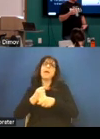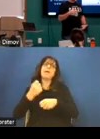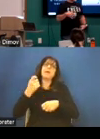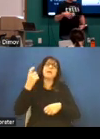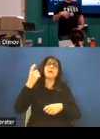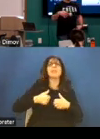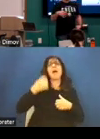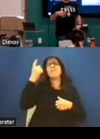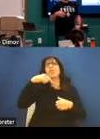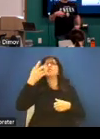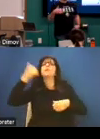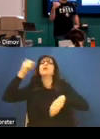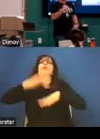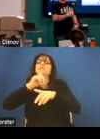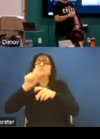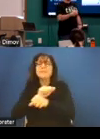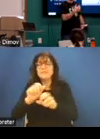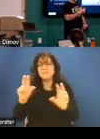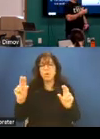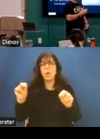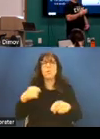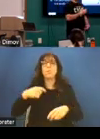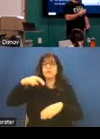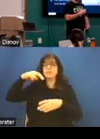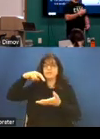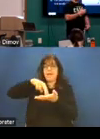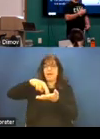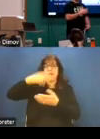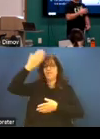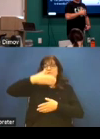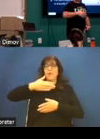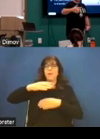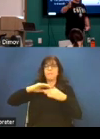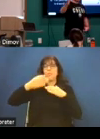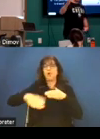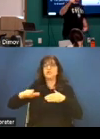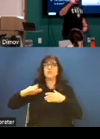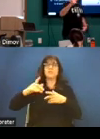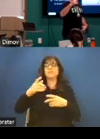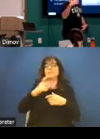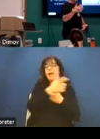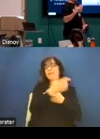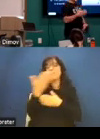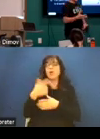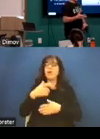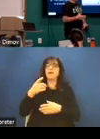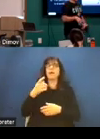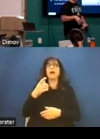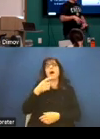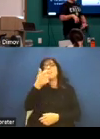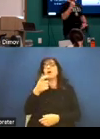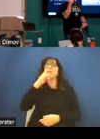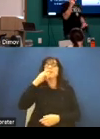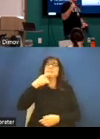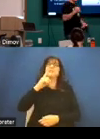right? And when we stand on the front porch of our house early in the morning, we watch our kids go off to school. I'm not the parent to